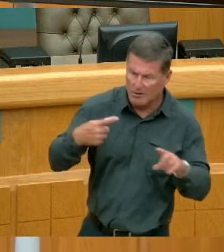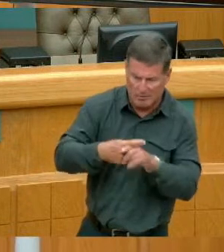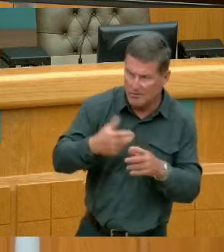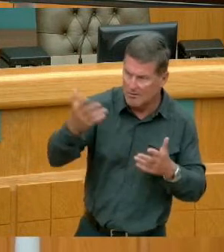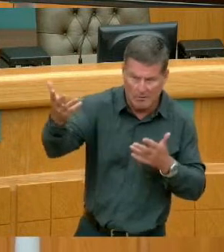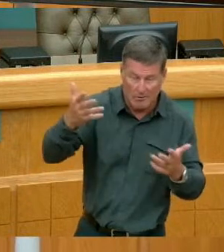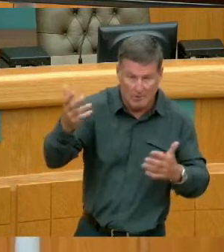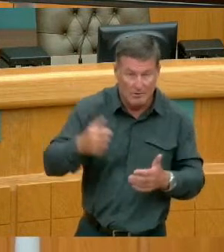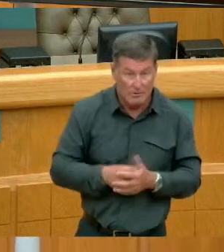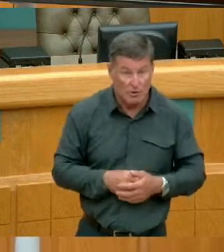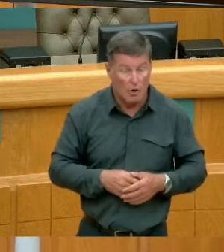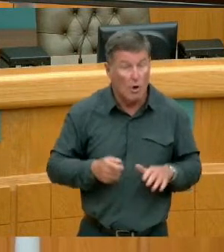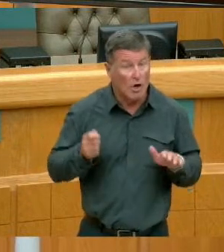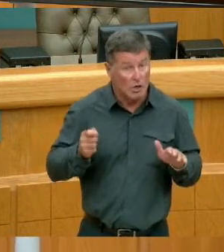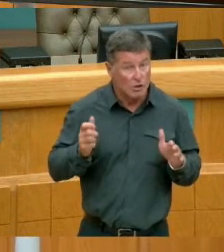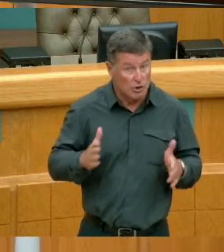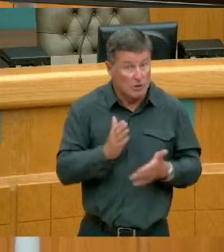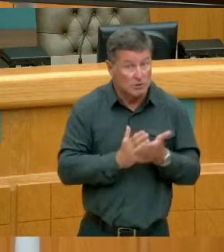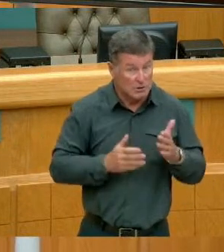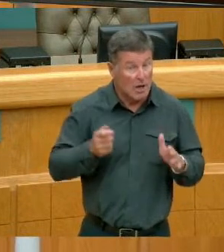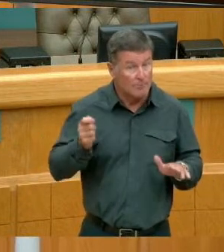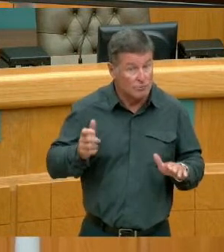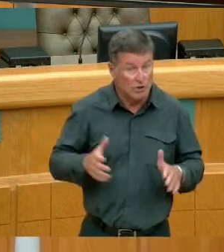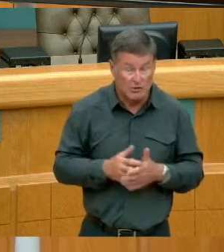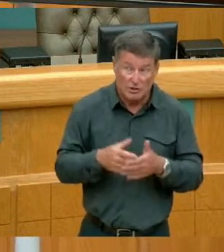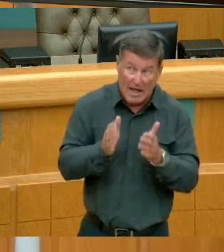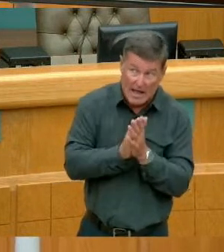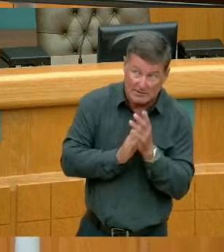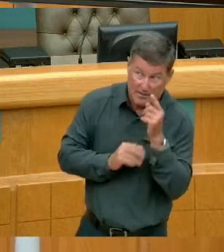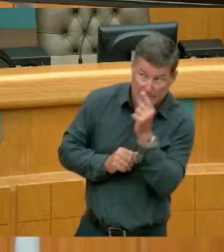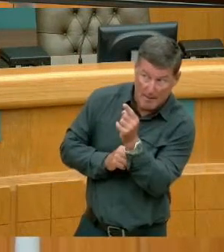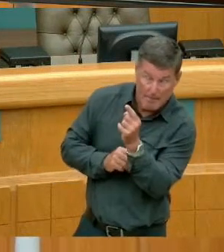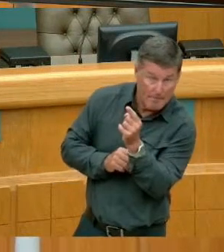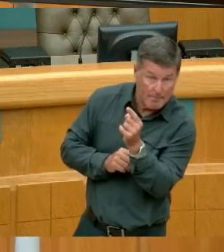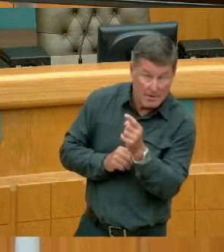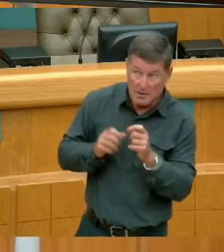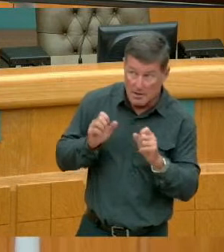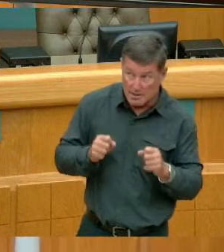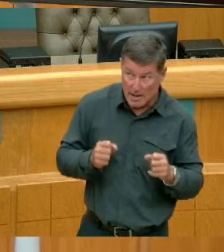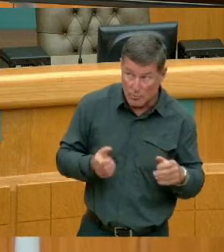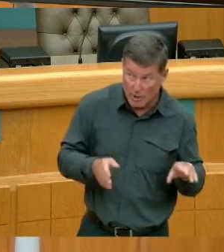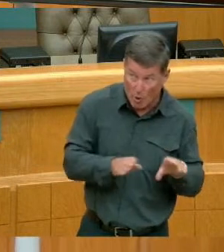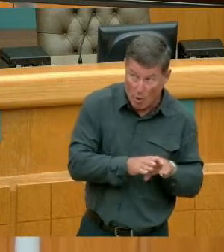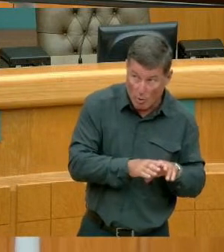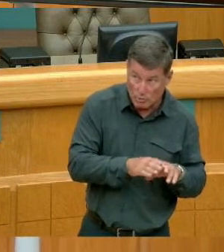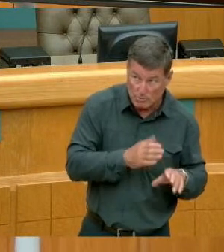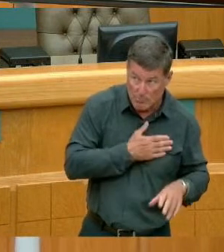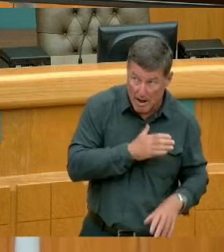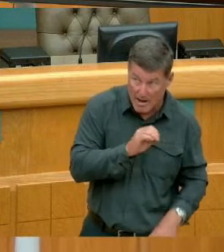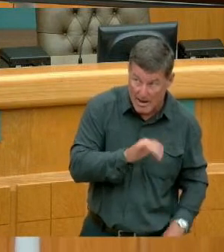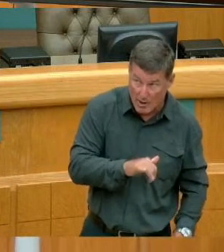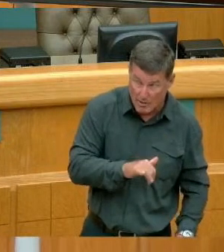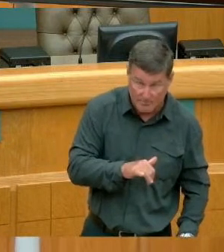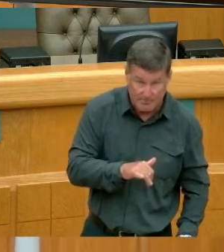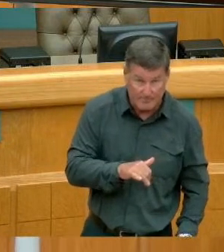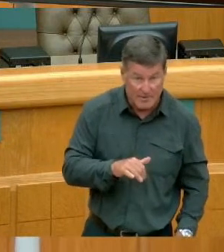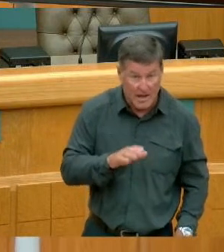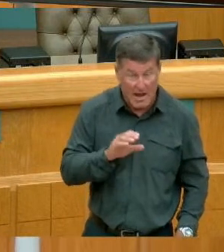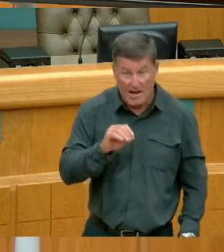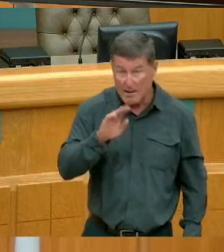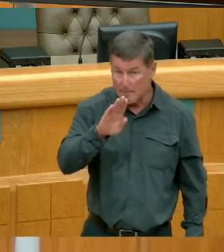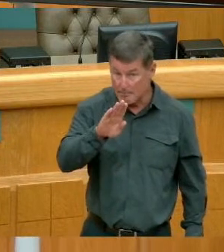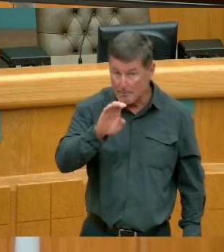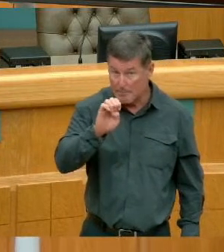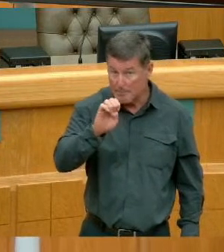have asked the governor for that power. And there was a letter that was circulated from other urban counties, including Bear, saying that.